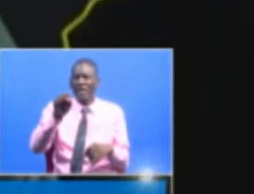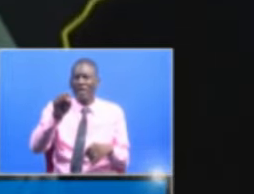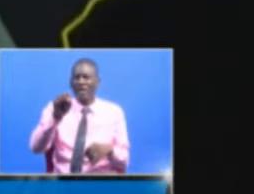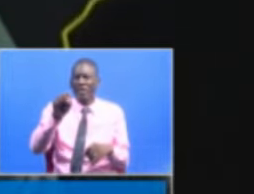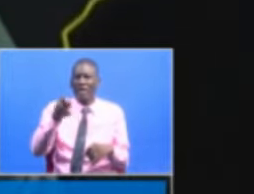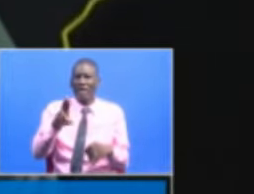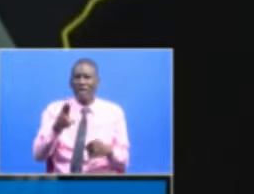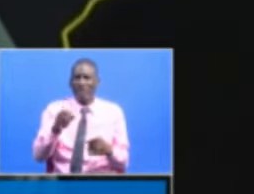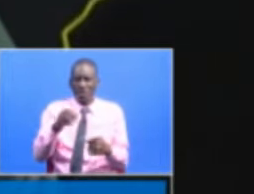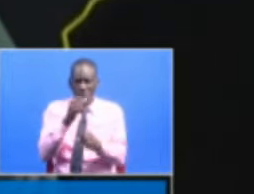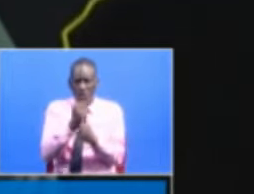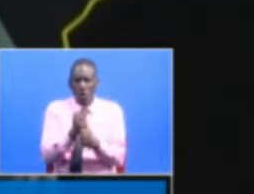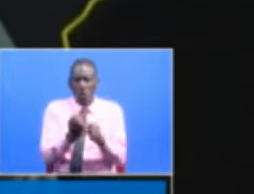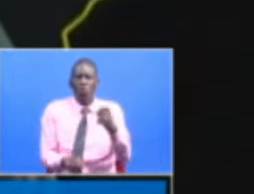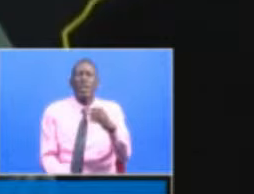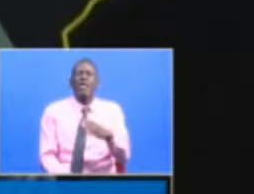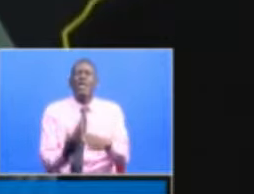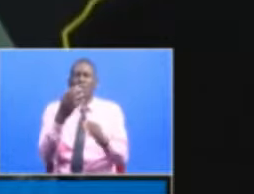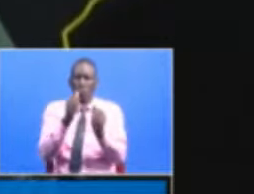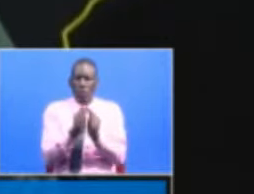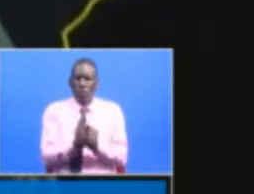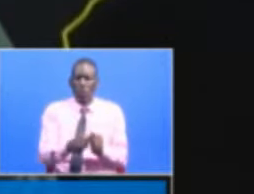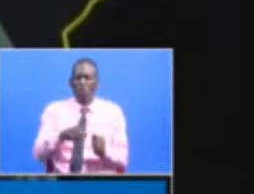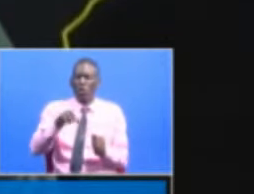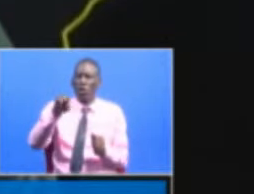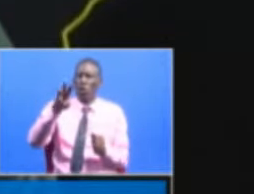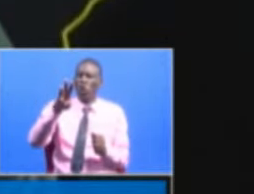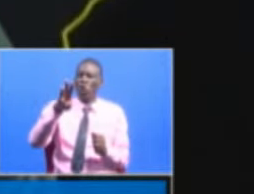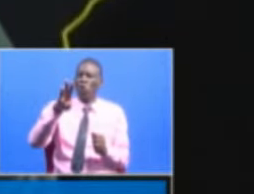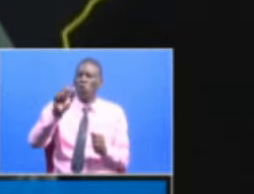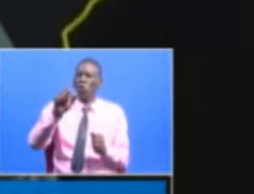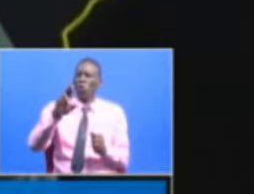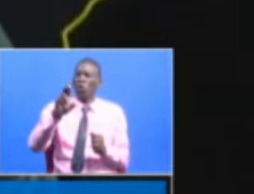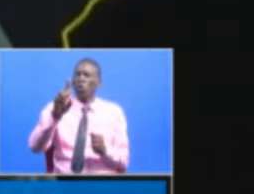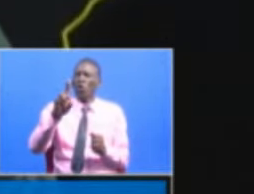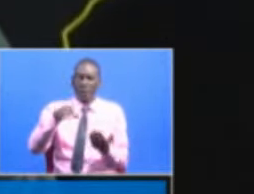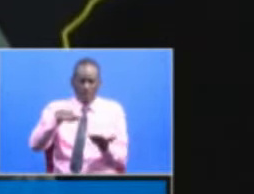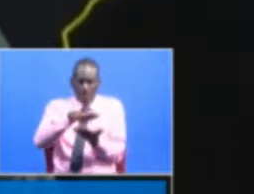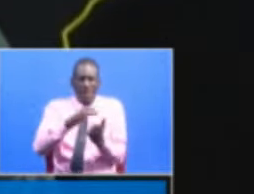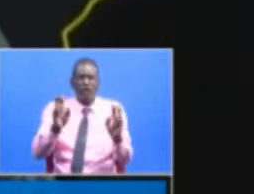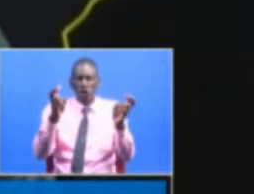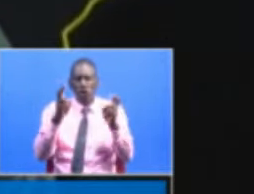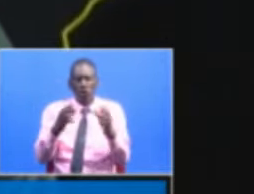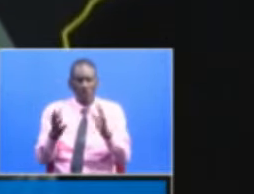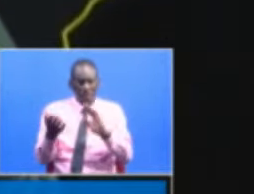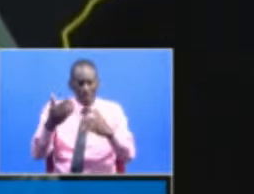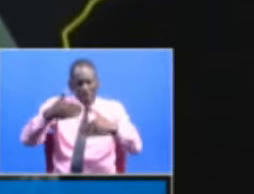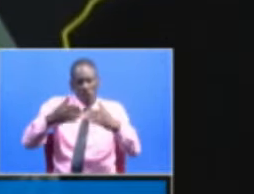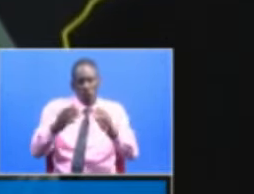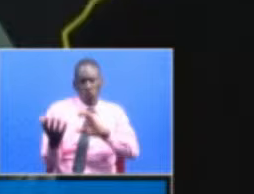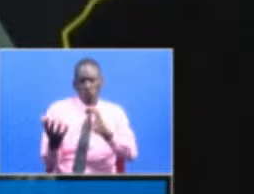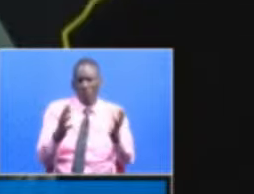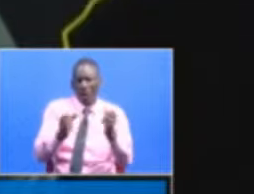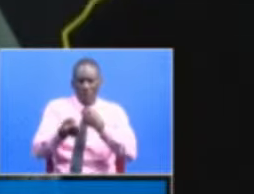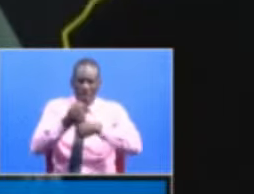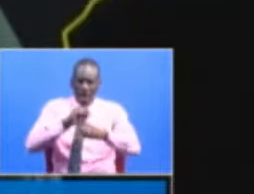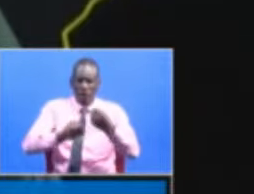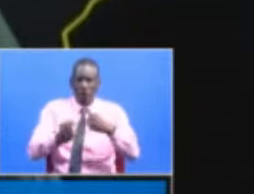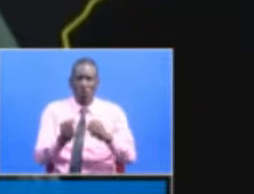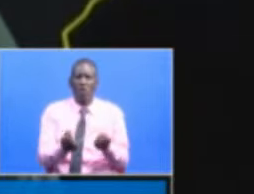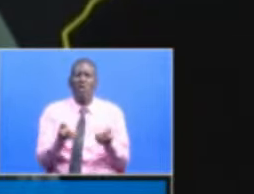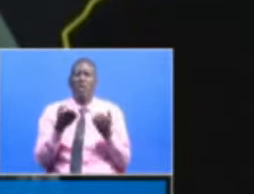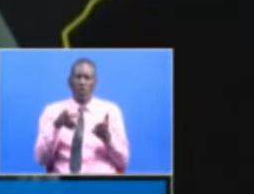to come up with ward-based issues related to climate action. So in